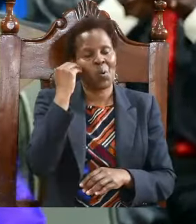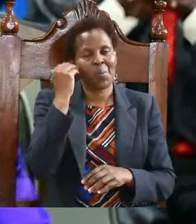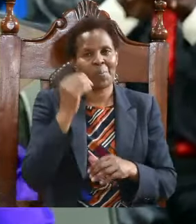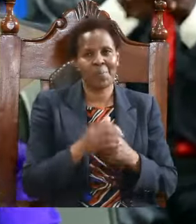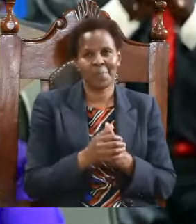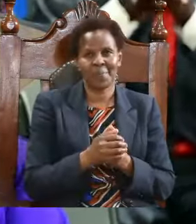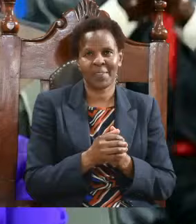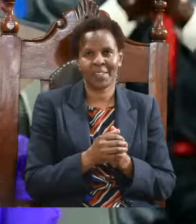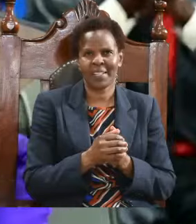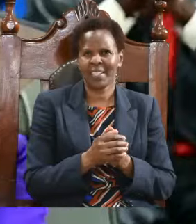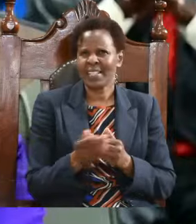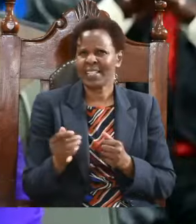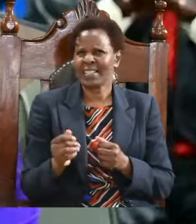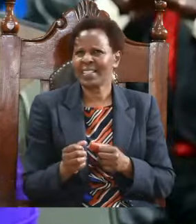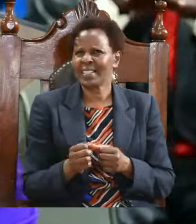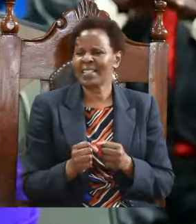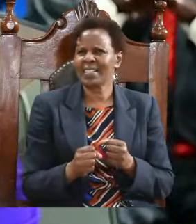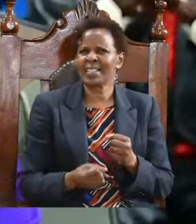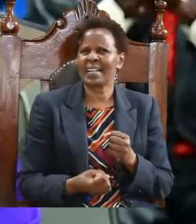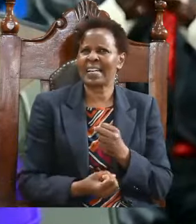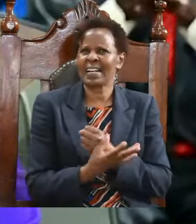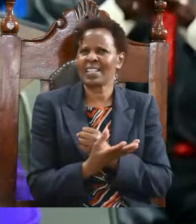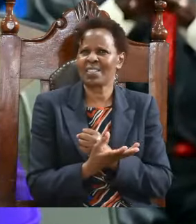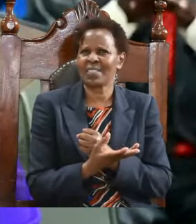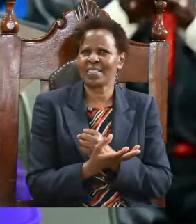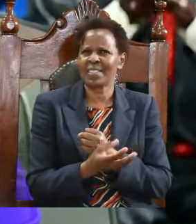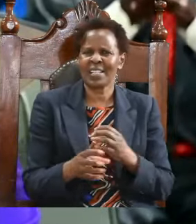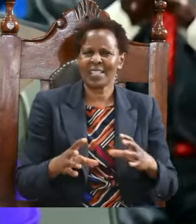where he consulted when in declared that